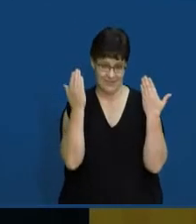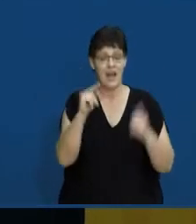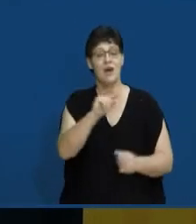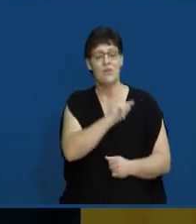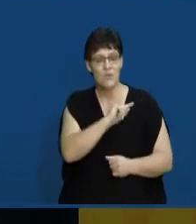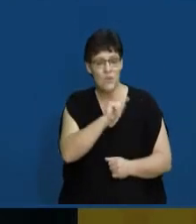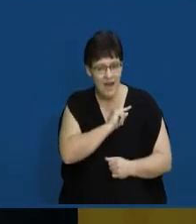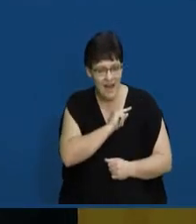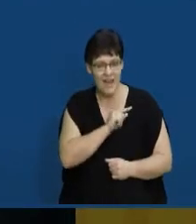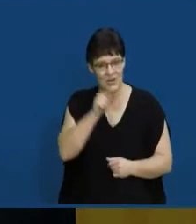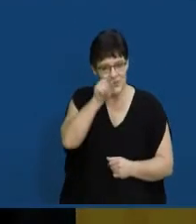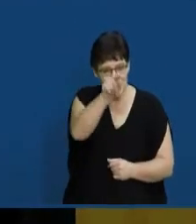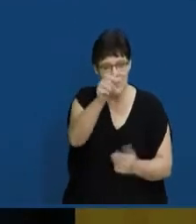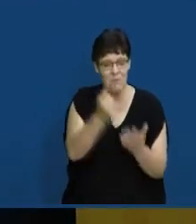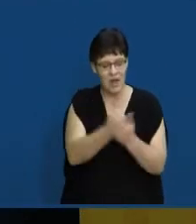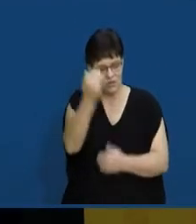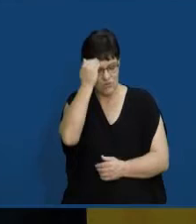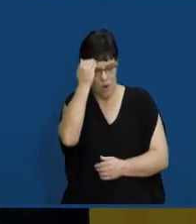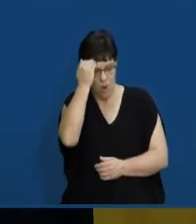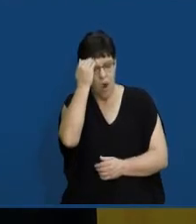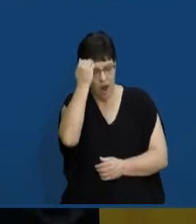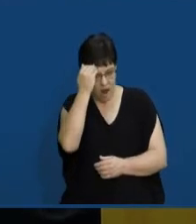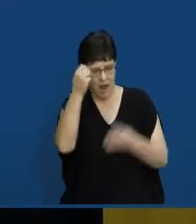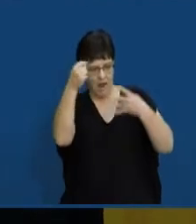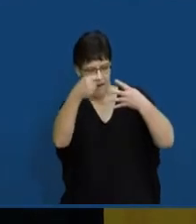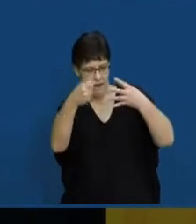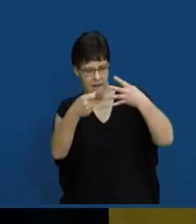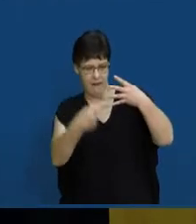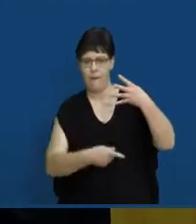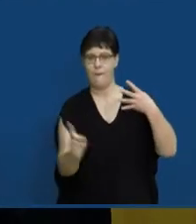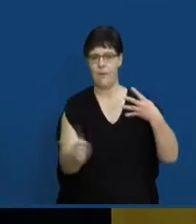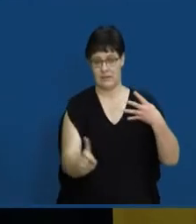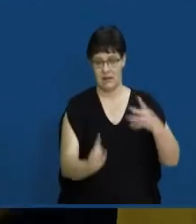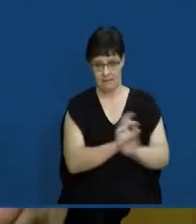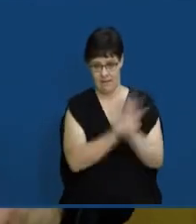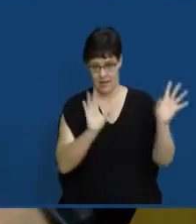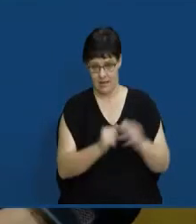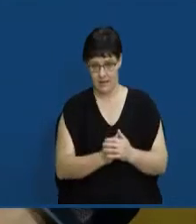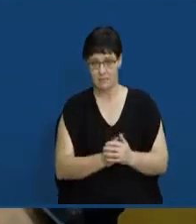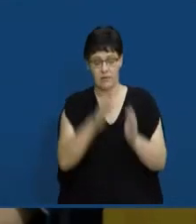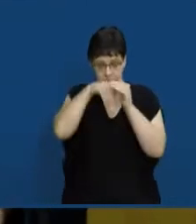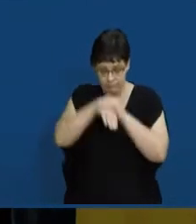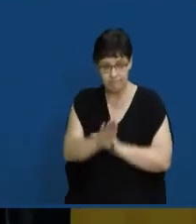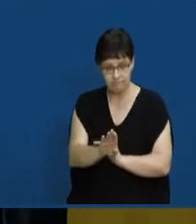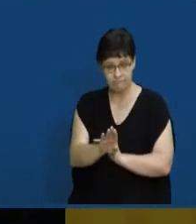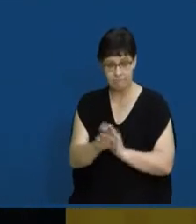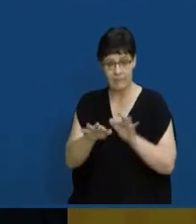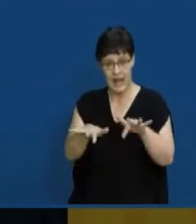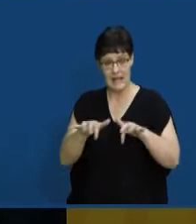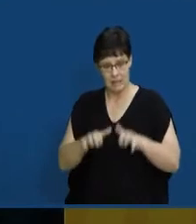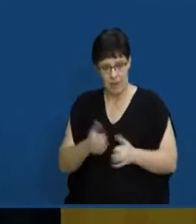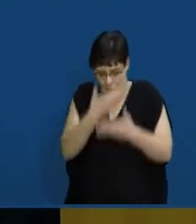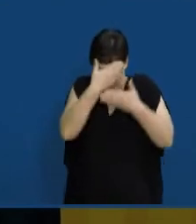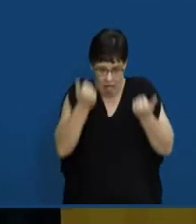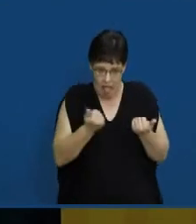is important for you to know your financial indicators. Remember, if you walk into the exam room and you don't